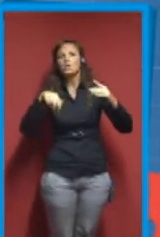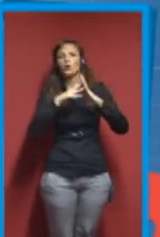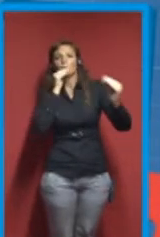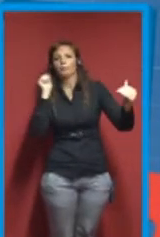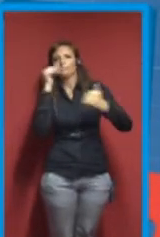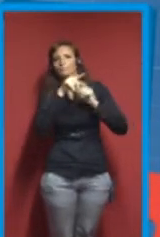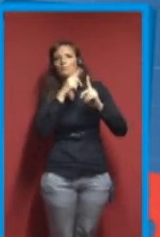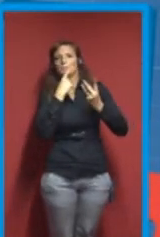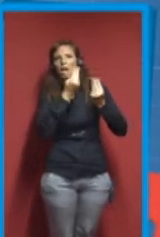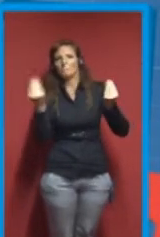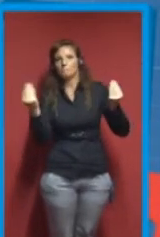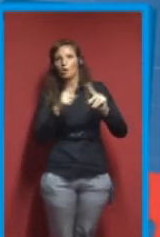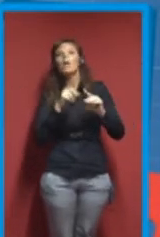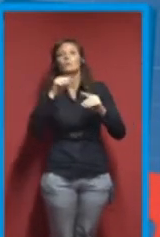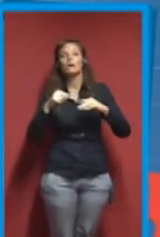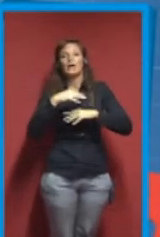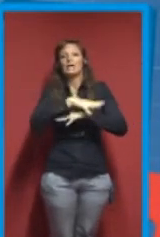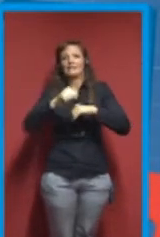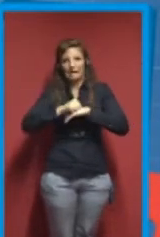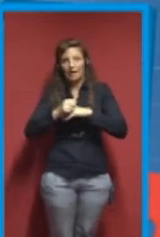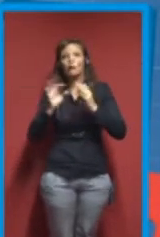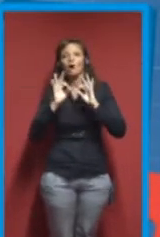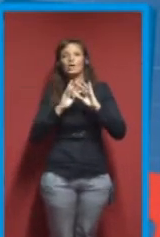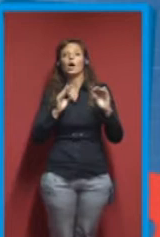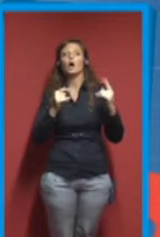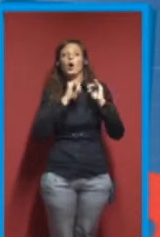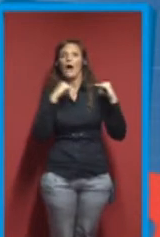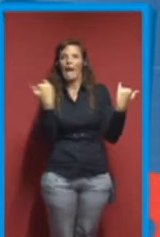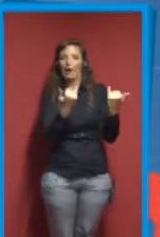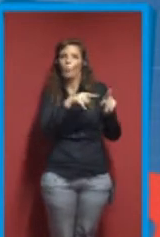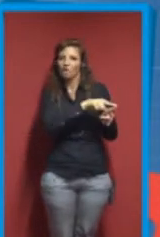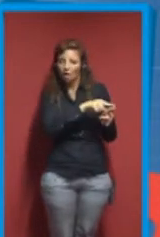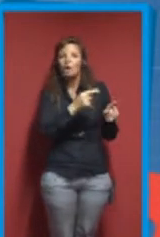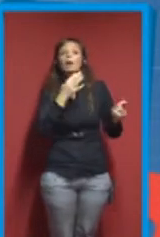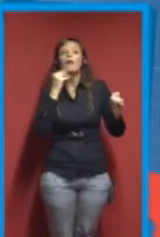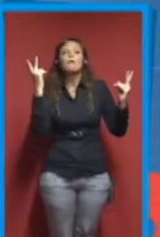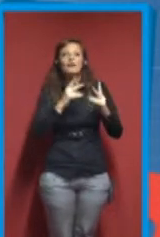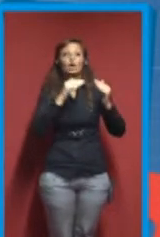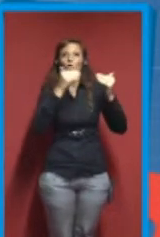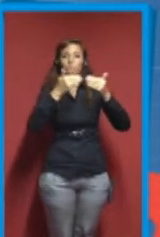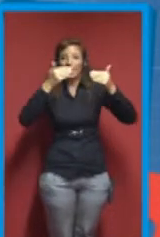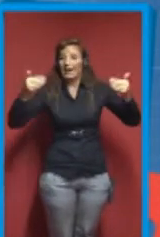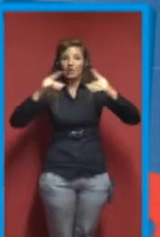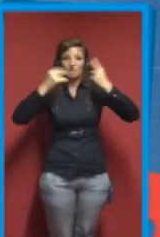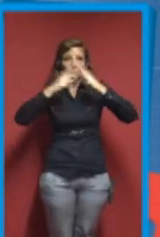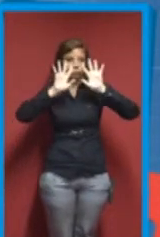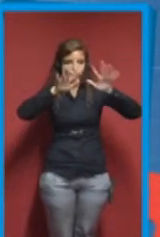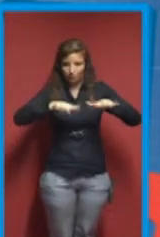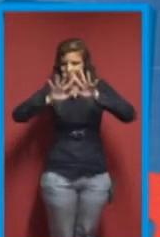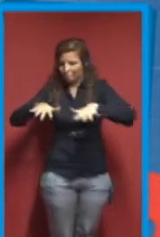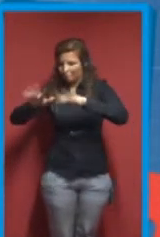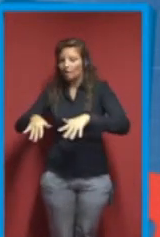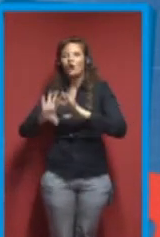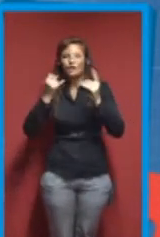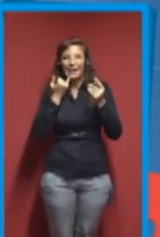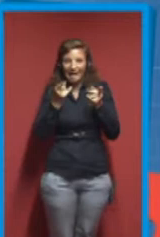Ecuador. All the barriers you're aware of are lowering. The main one, too, is that there's money there, finally, with